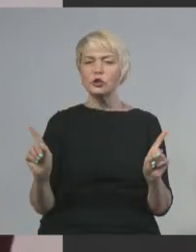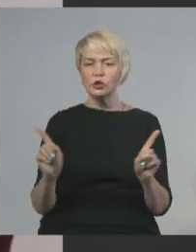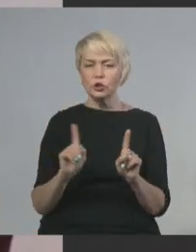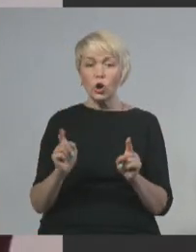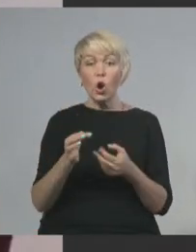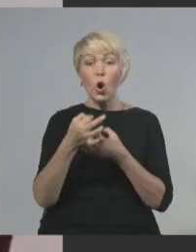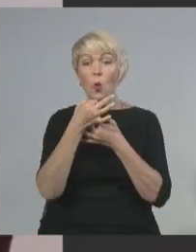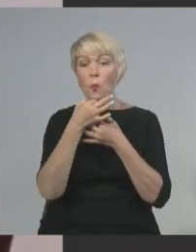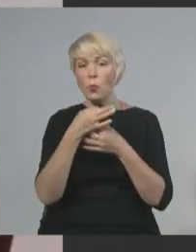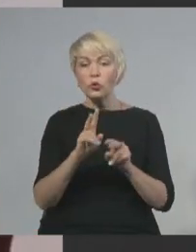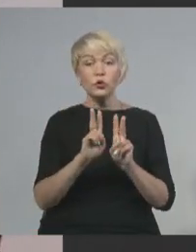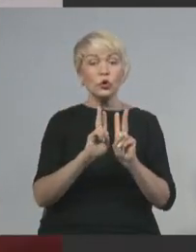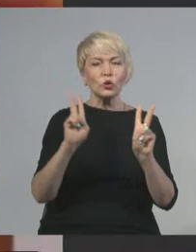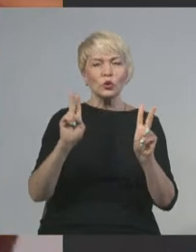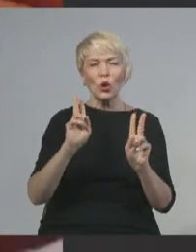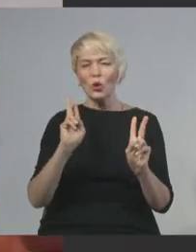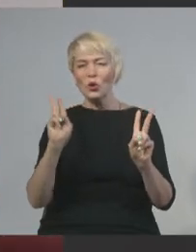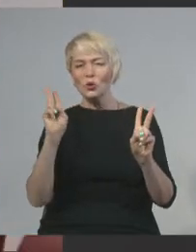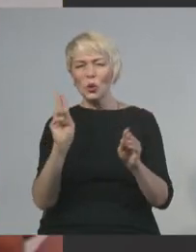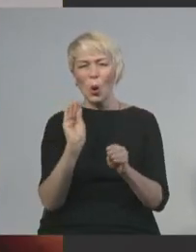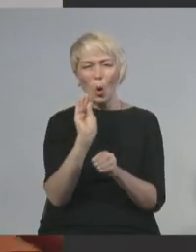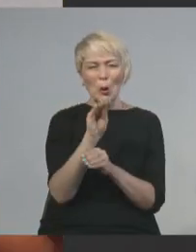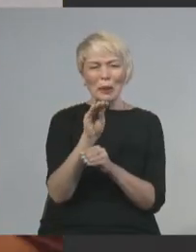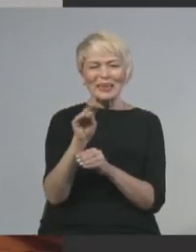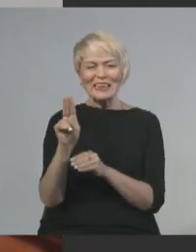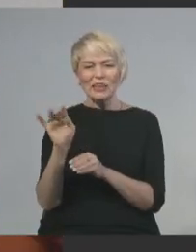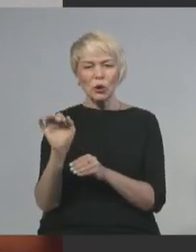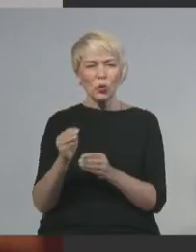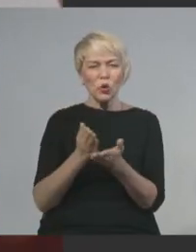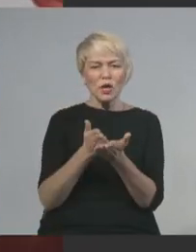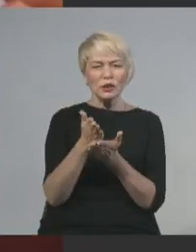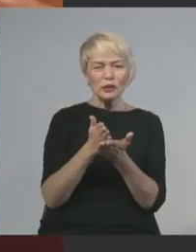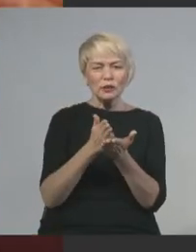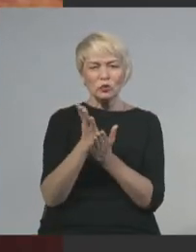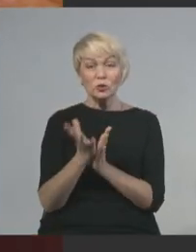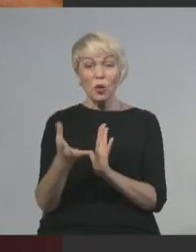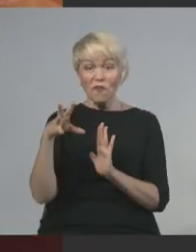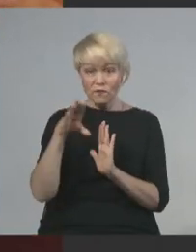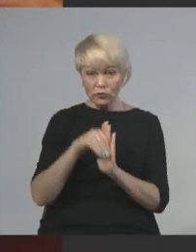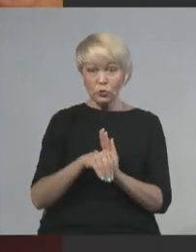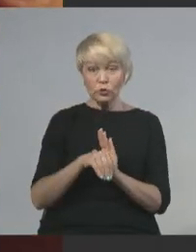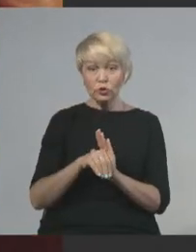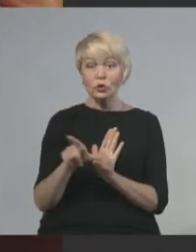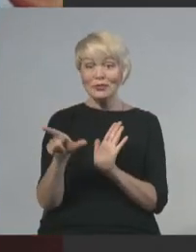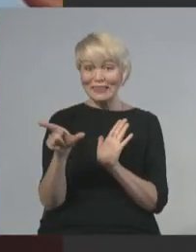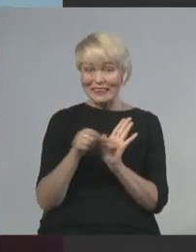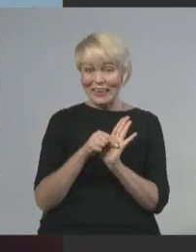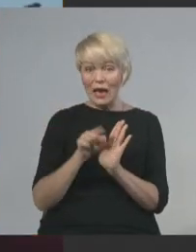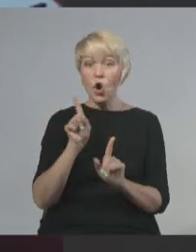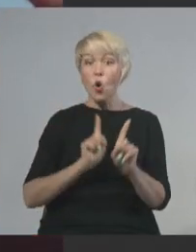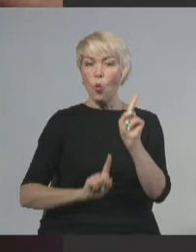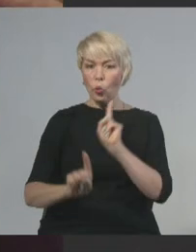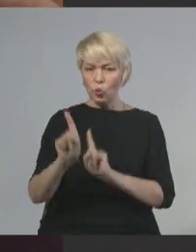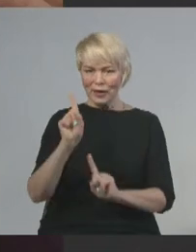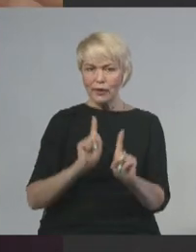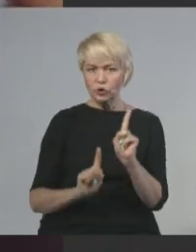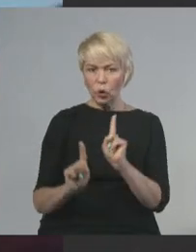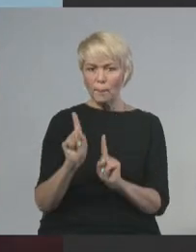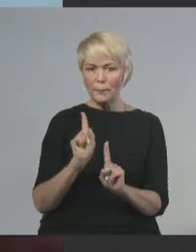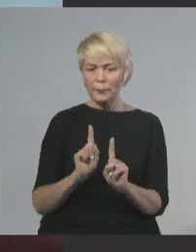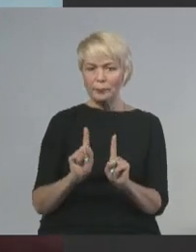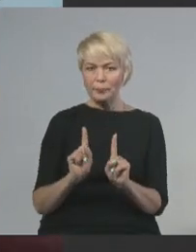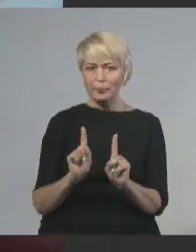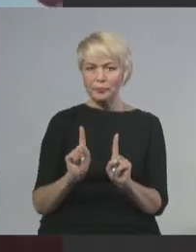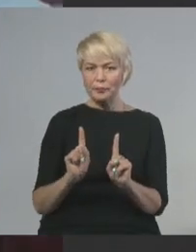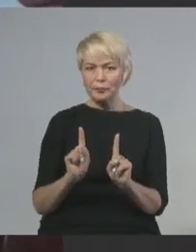uh the the services including the government with cutting over and up in budgets public budget